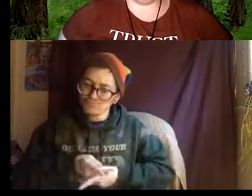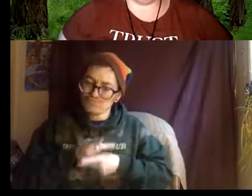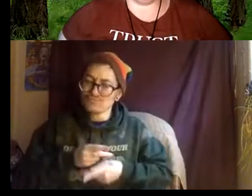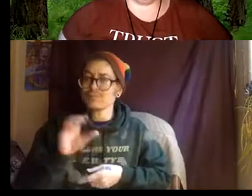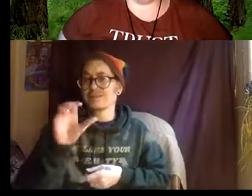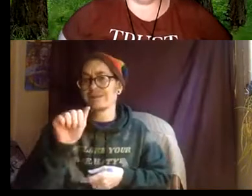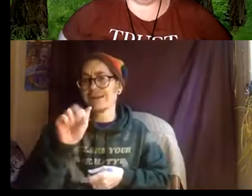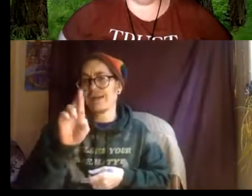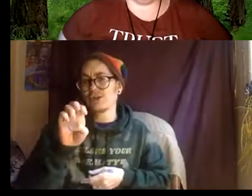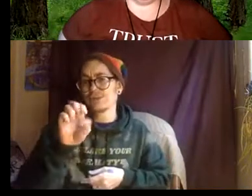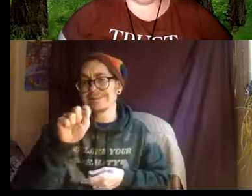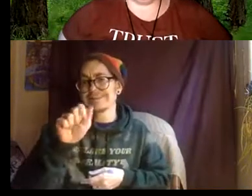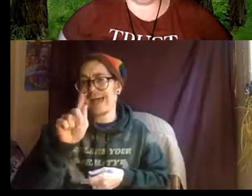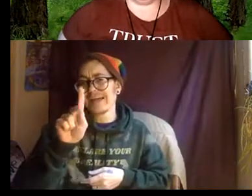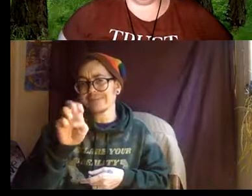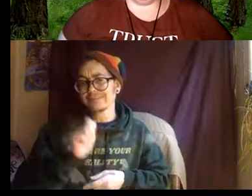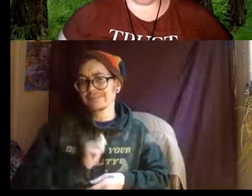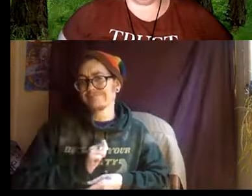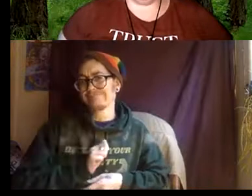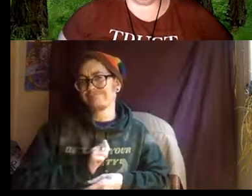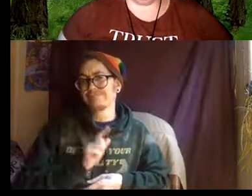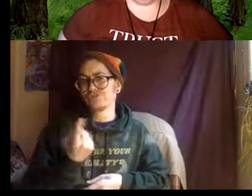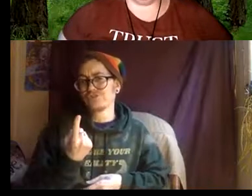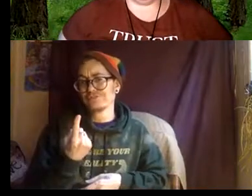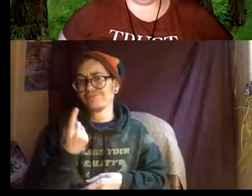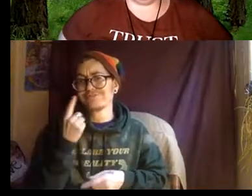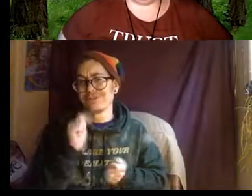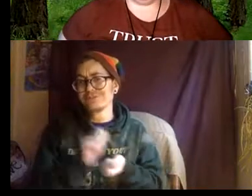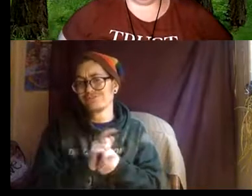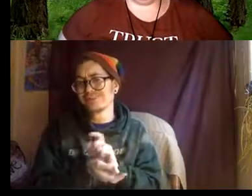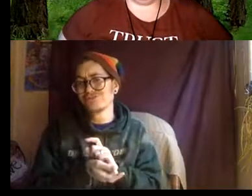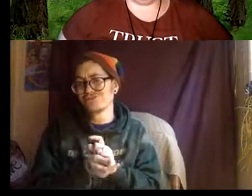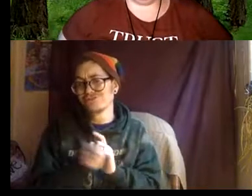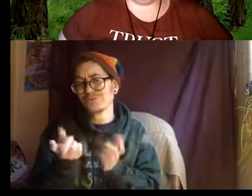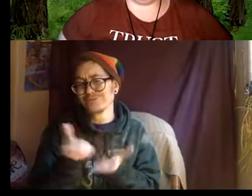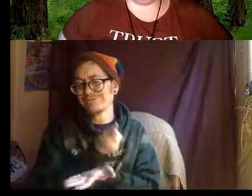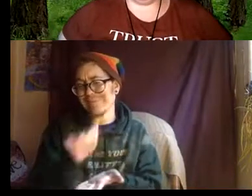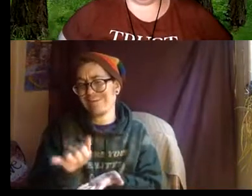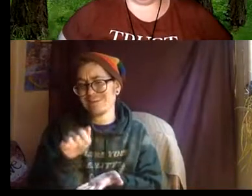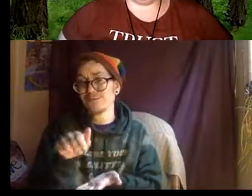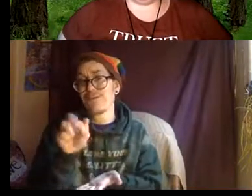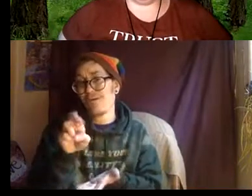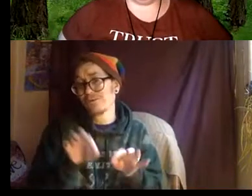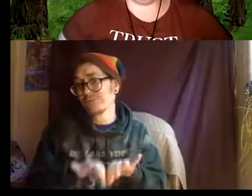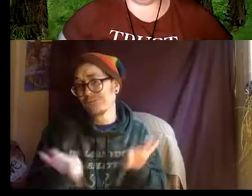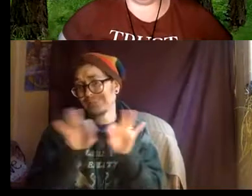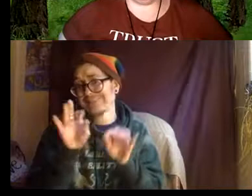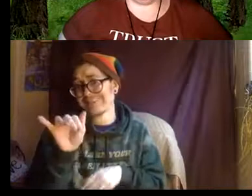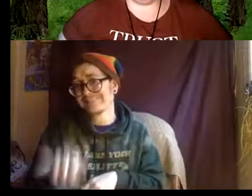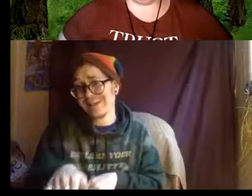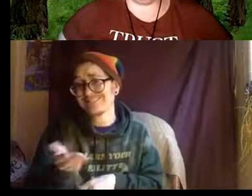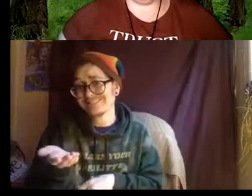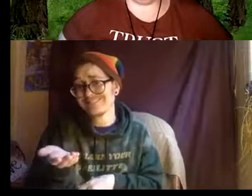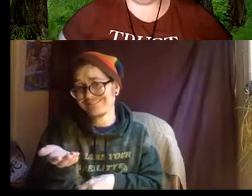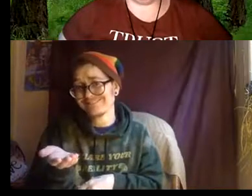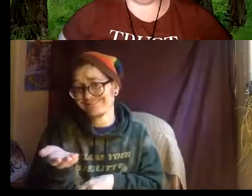this journey, there are things that are going to feed and care for you that have been great for you. And I think, though, you